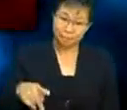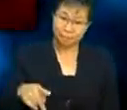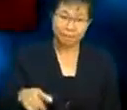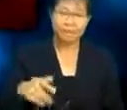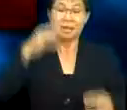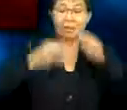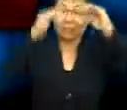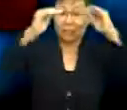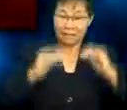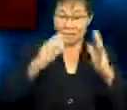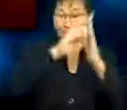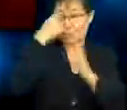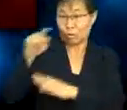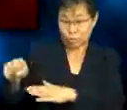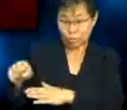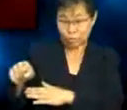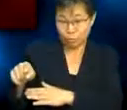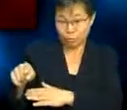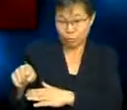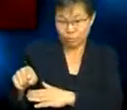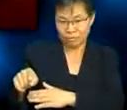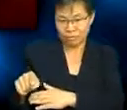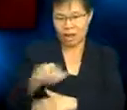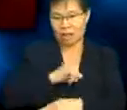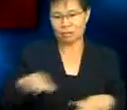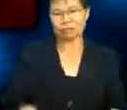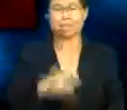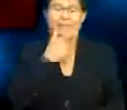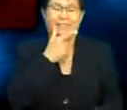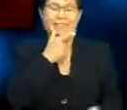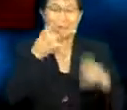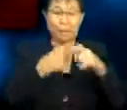Yep. If there is a next episode for you, I mean.